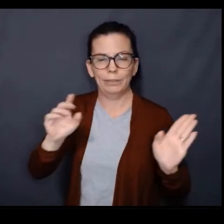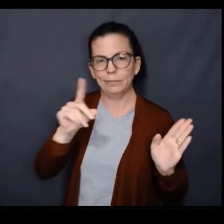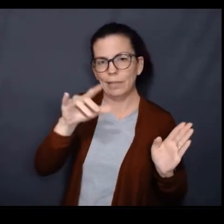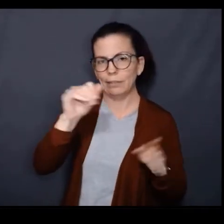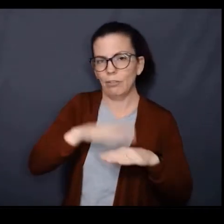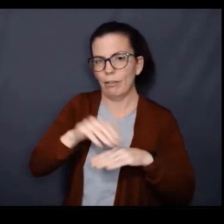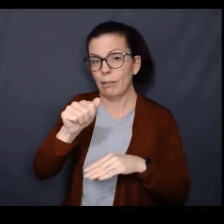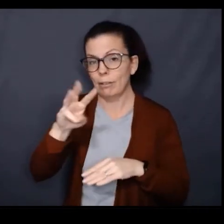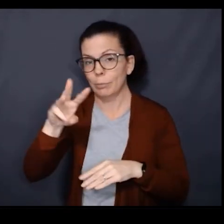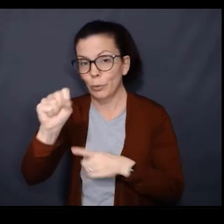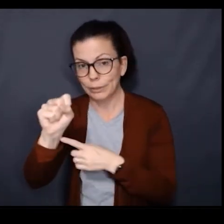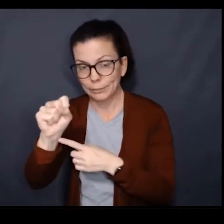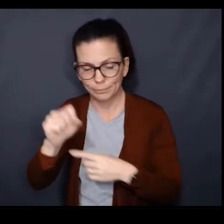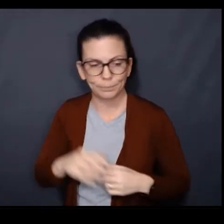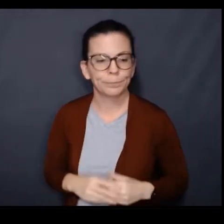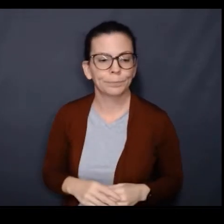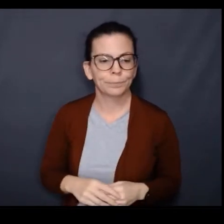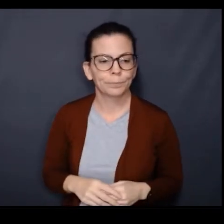AWS.